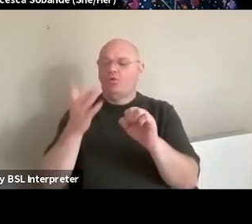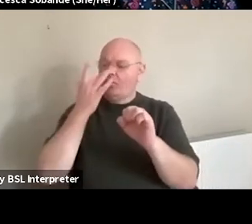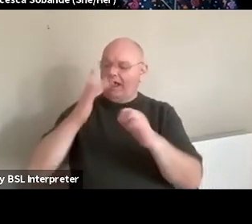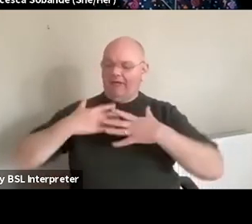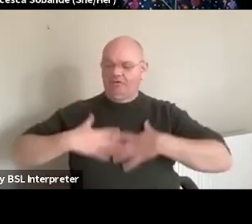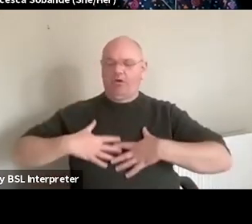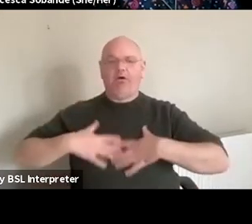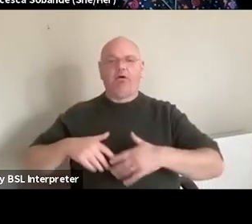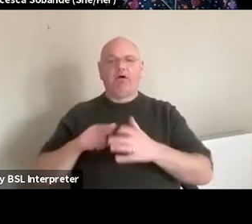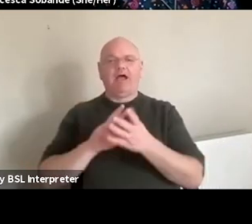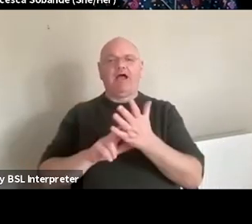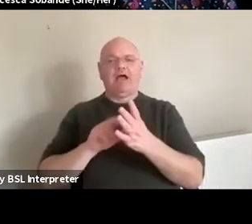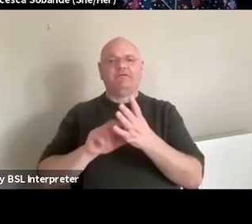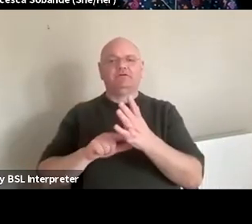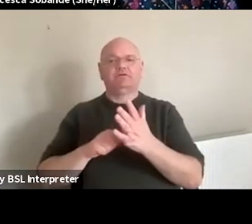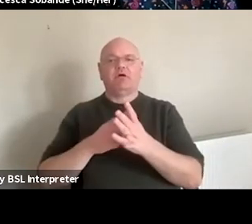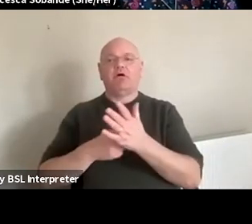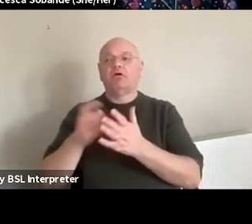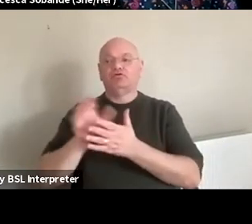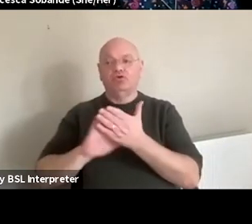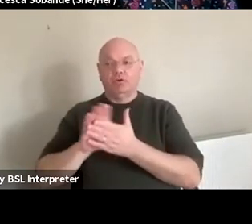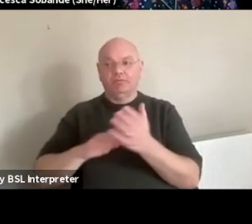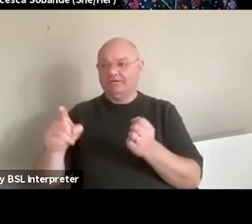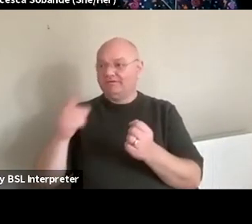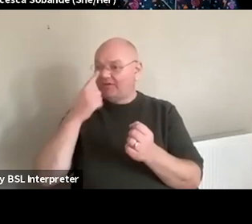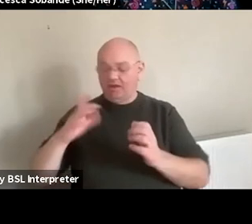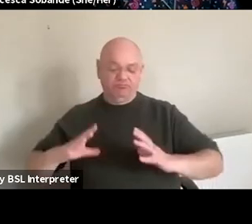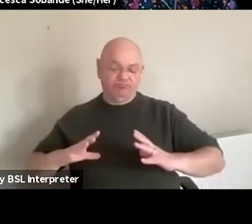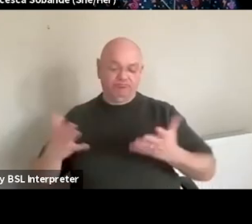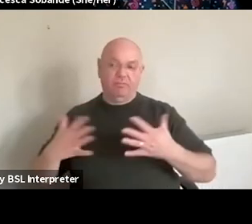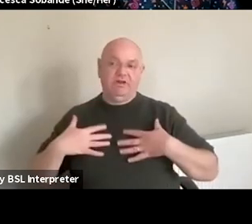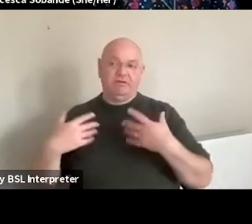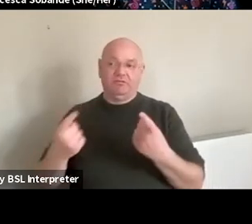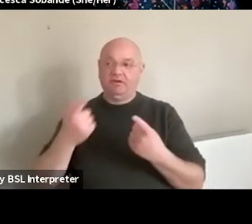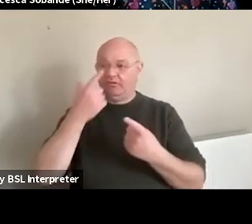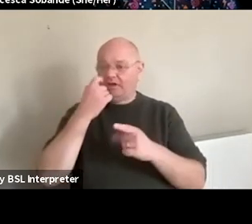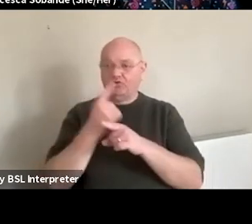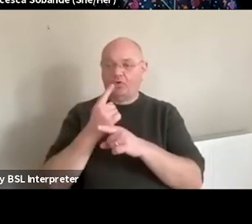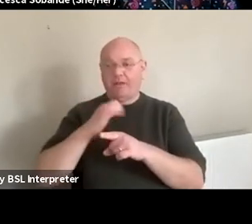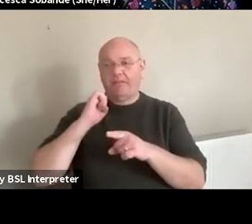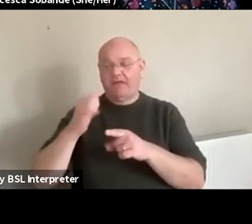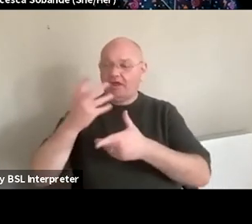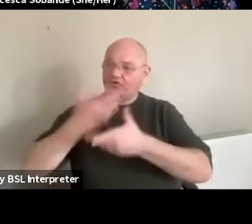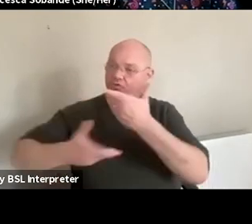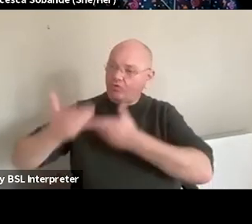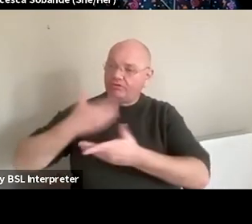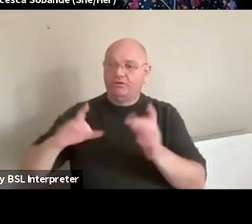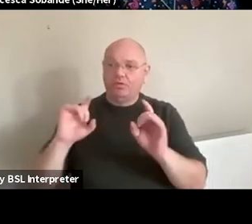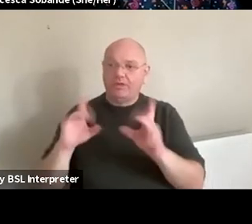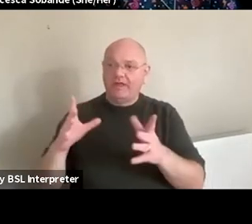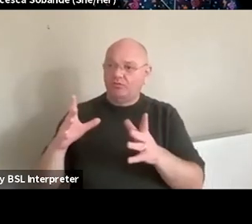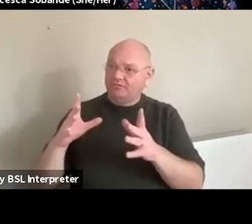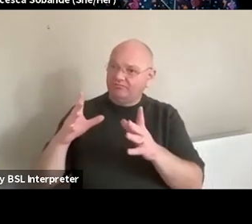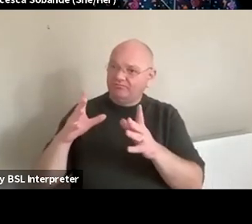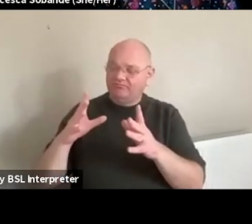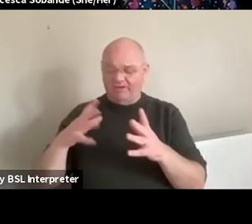had the freedom for just over an hour just to share about their stories. And that was an event that we produced over